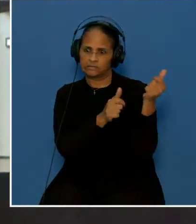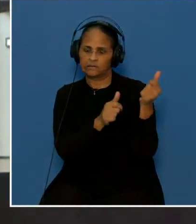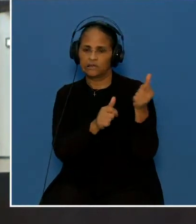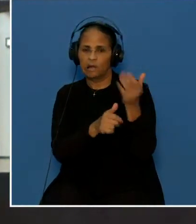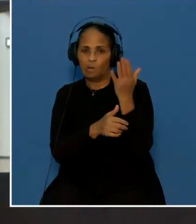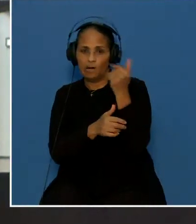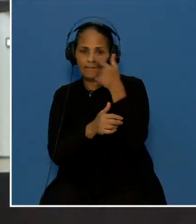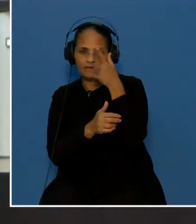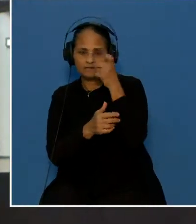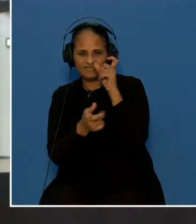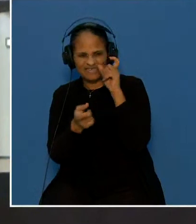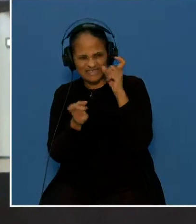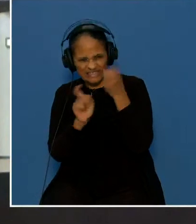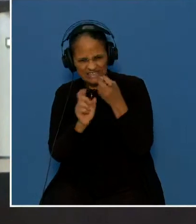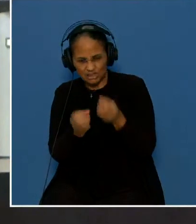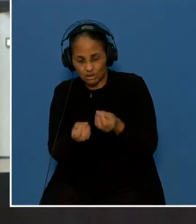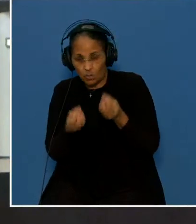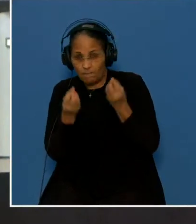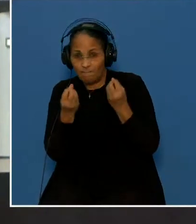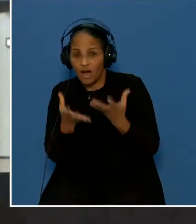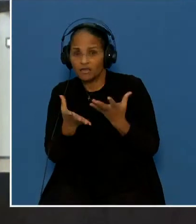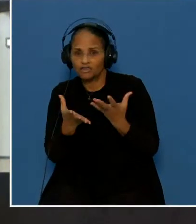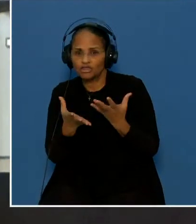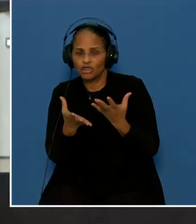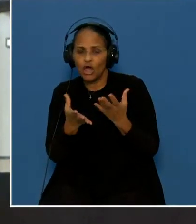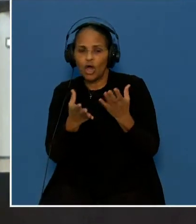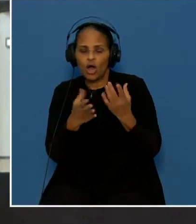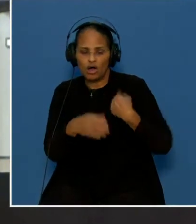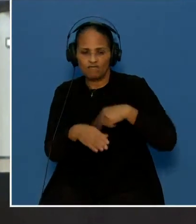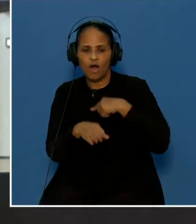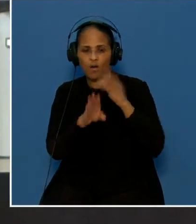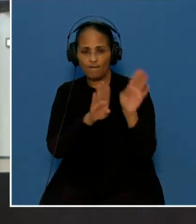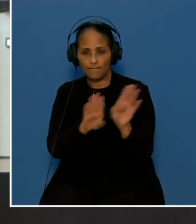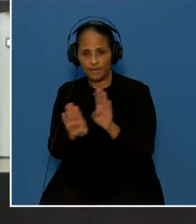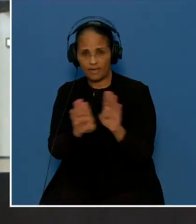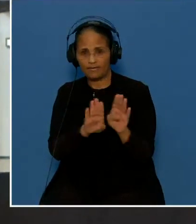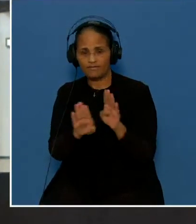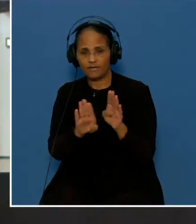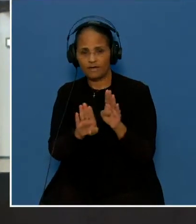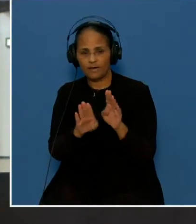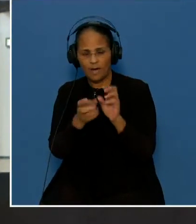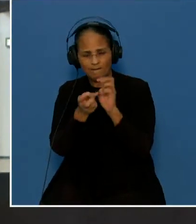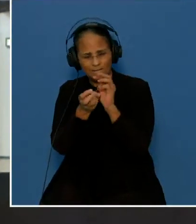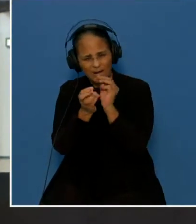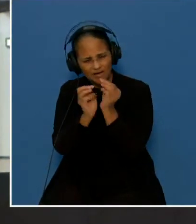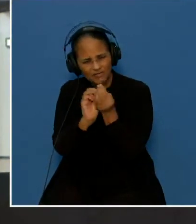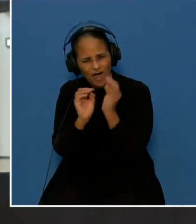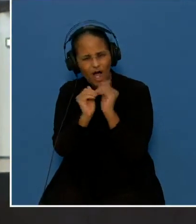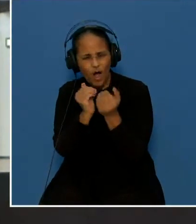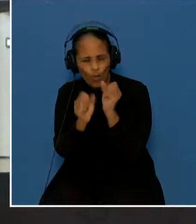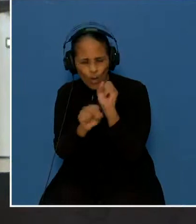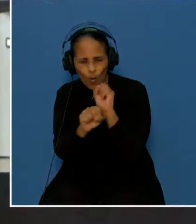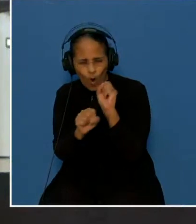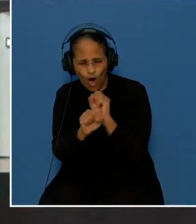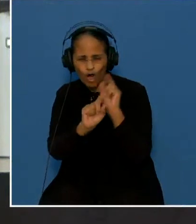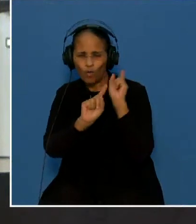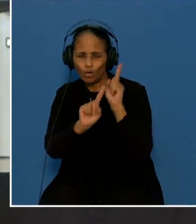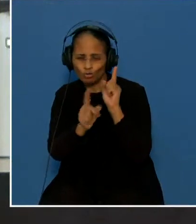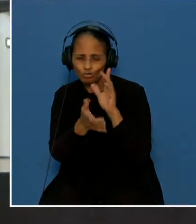because we have had to change so much of our behavior, modify how we work, how we attend